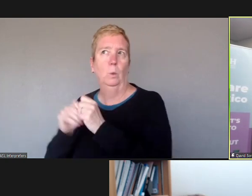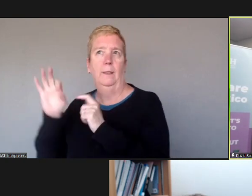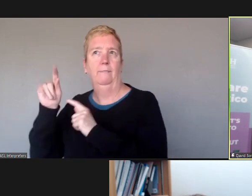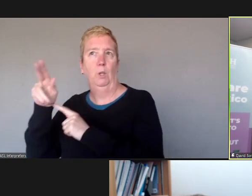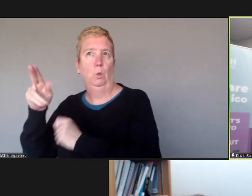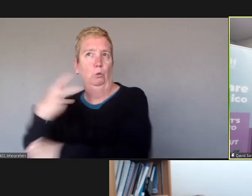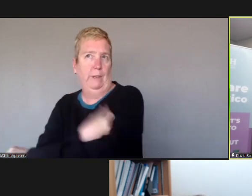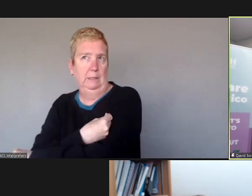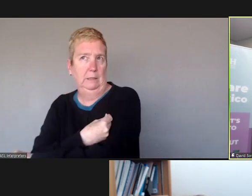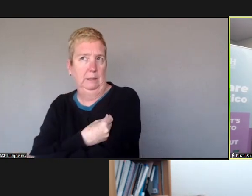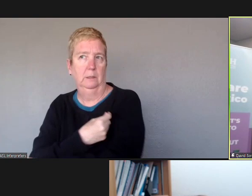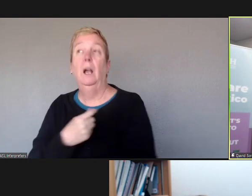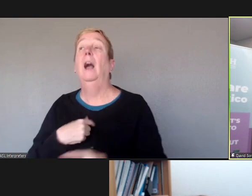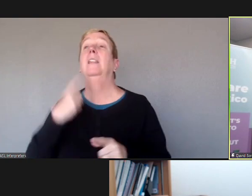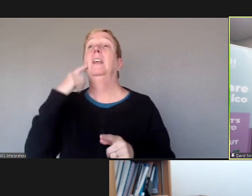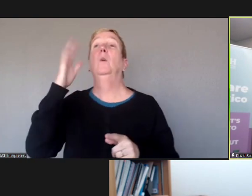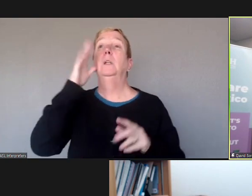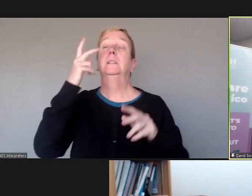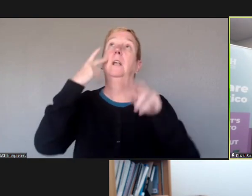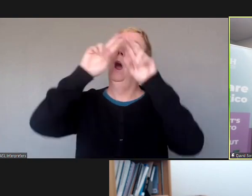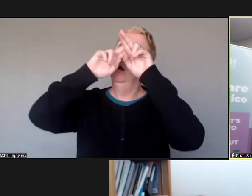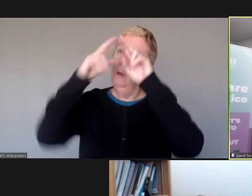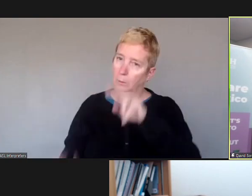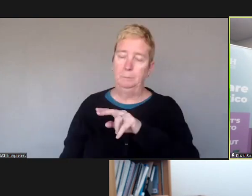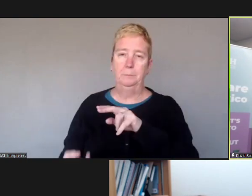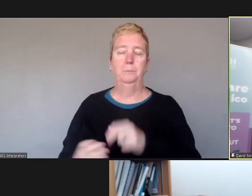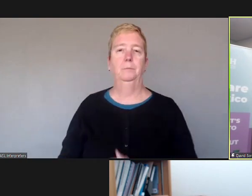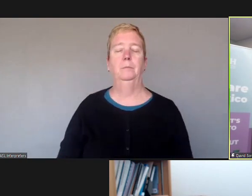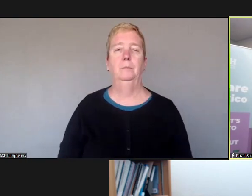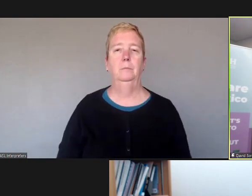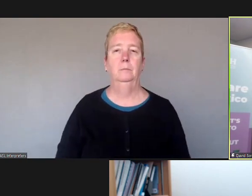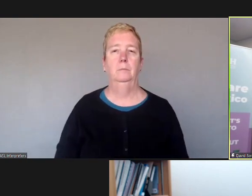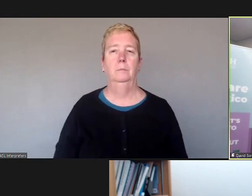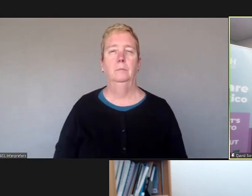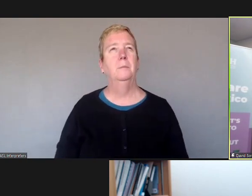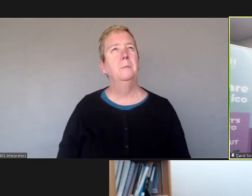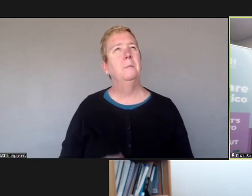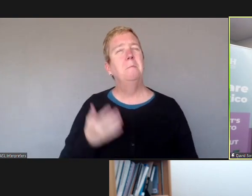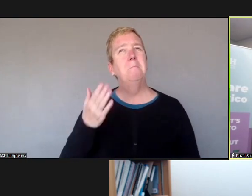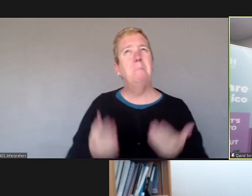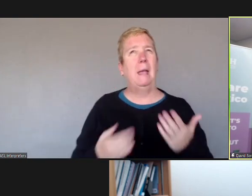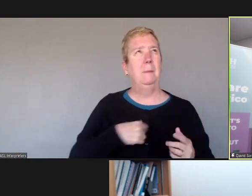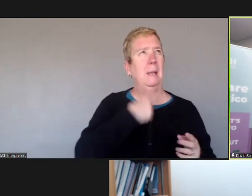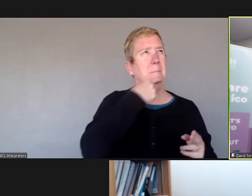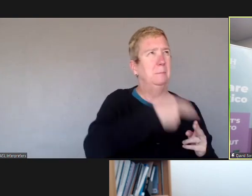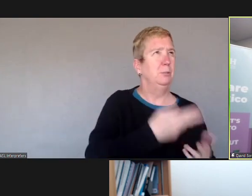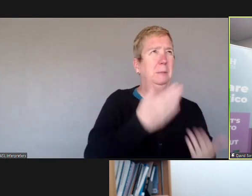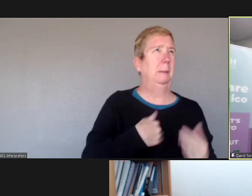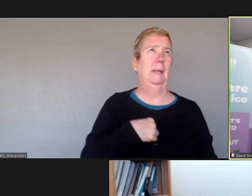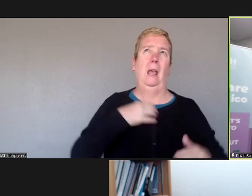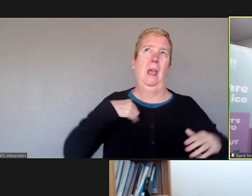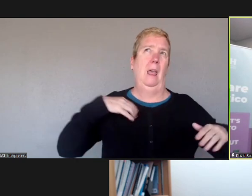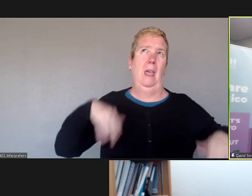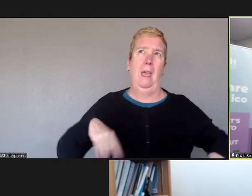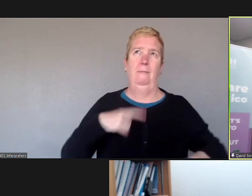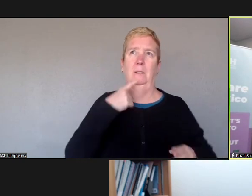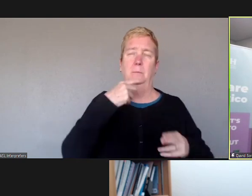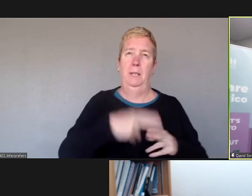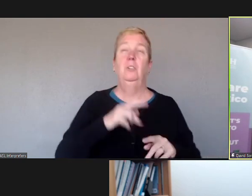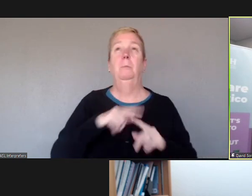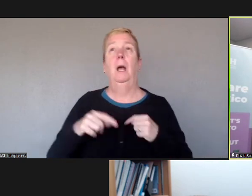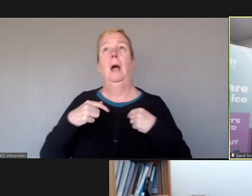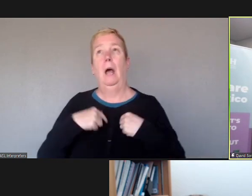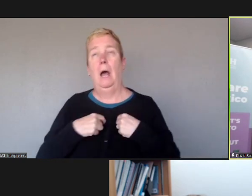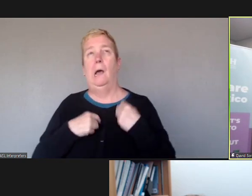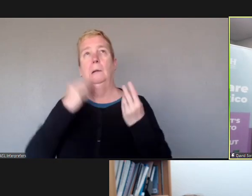in case counts. I think enormous. I might not have mentioned this here, but one thing I've been thinking a lot